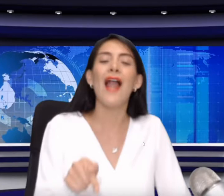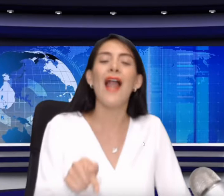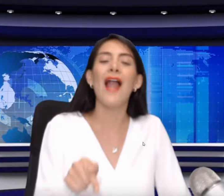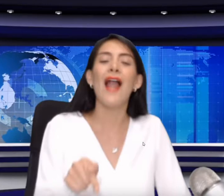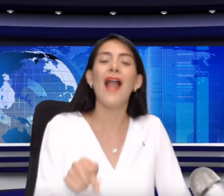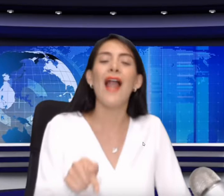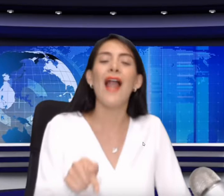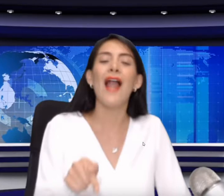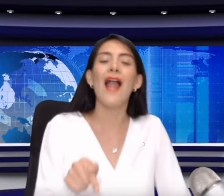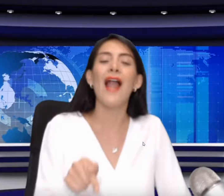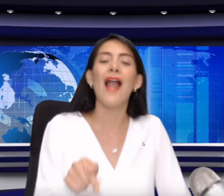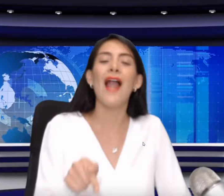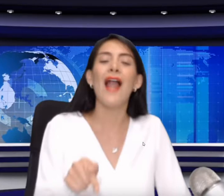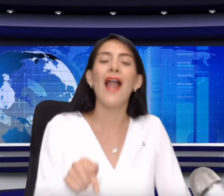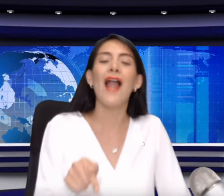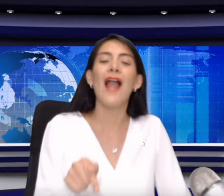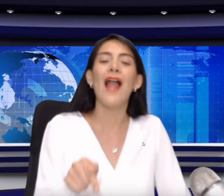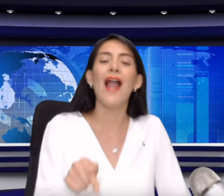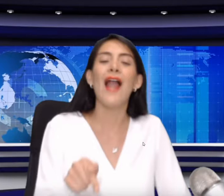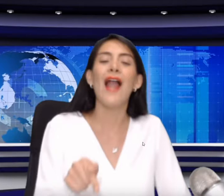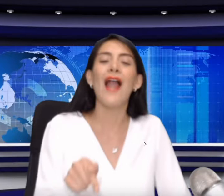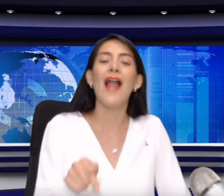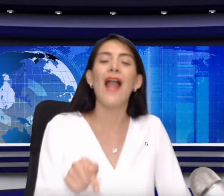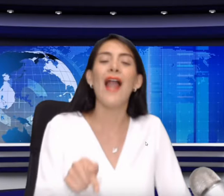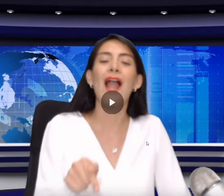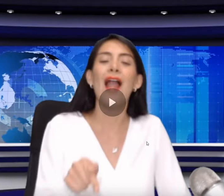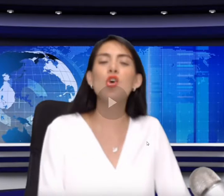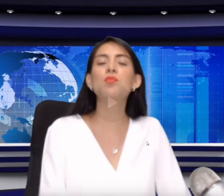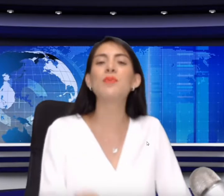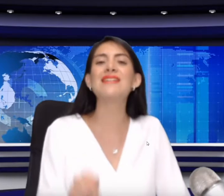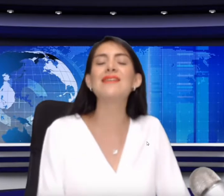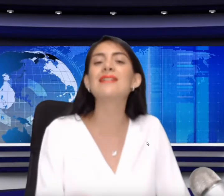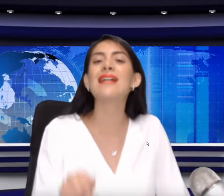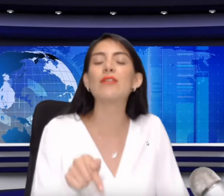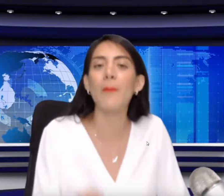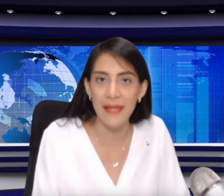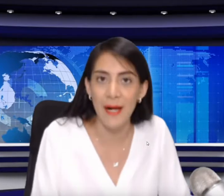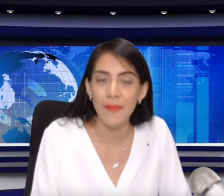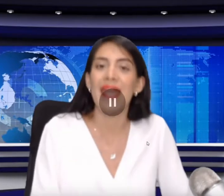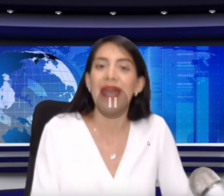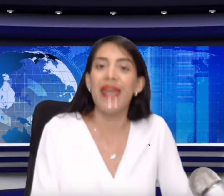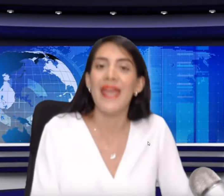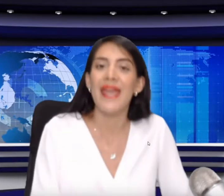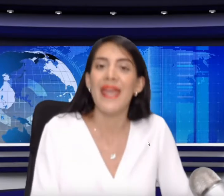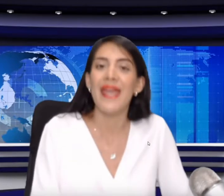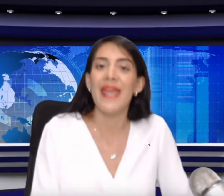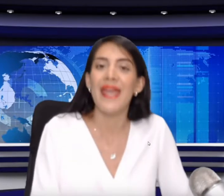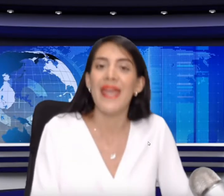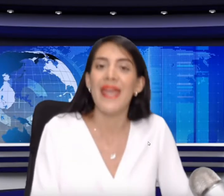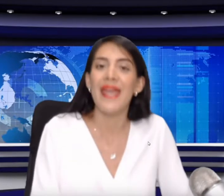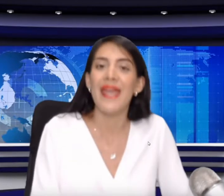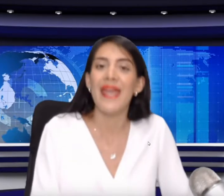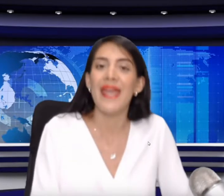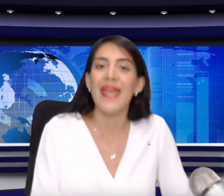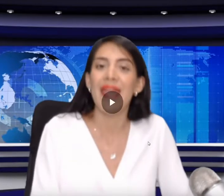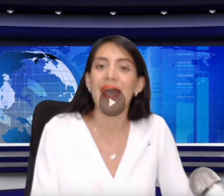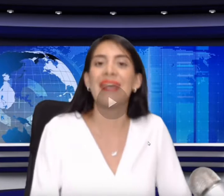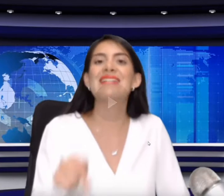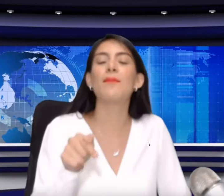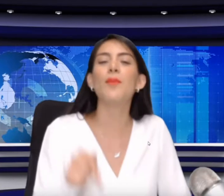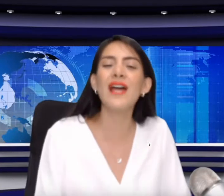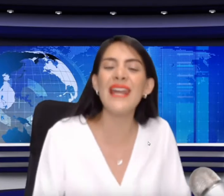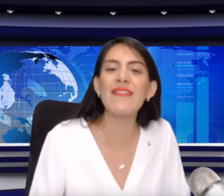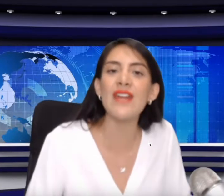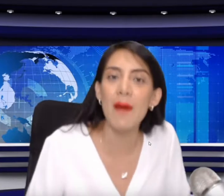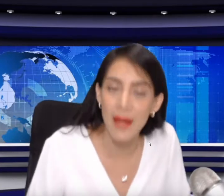President Obrador demanded from los presidentes de Latinoamérica, the presidents of Latin America, que